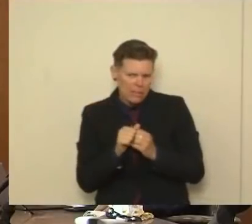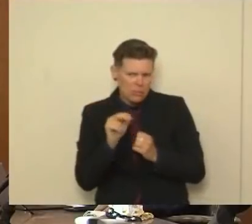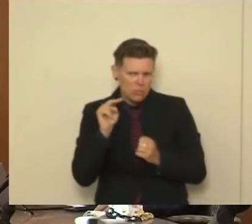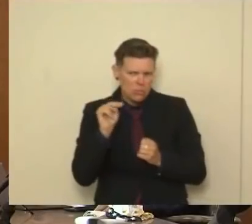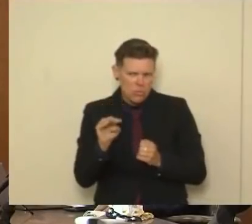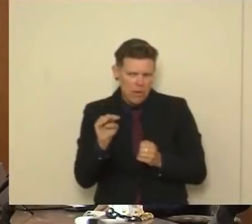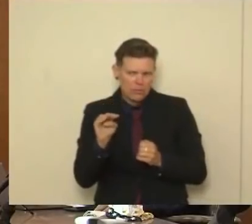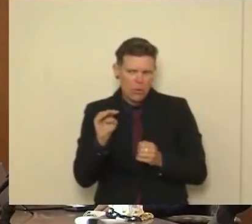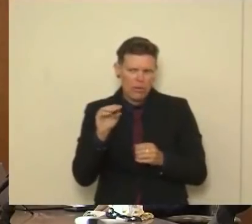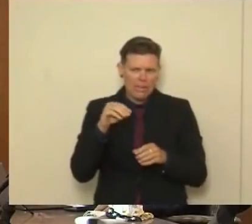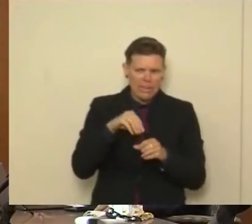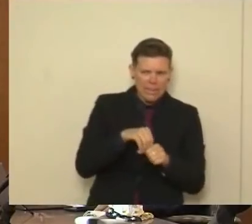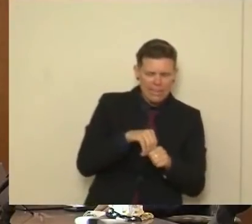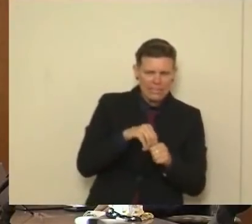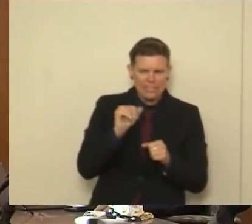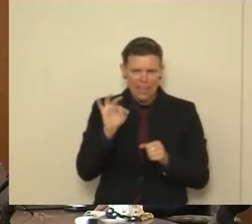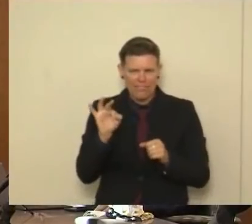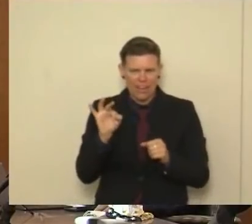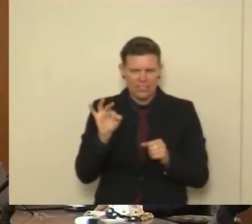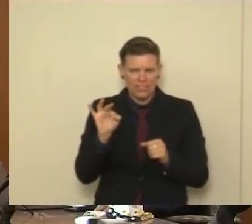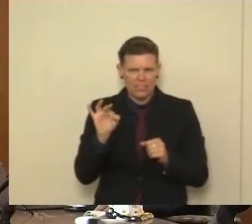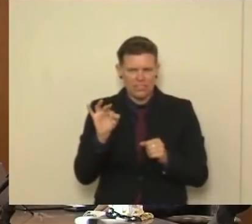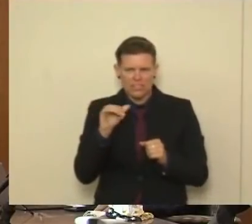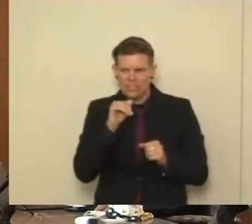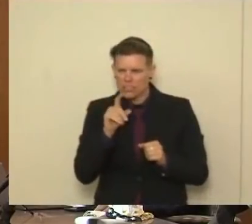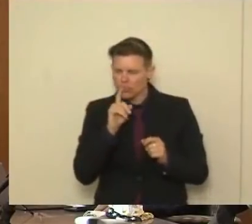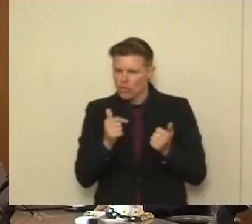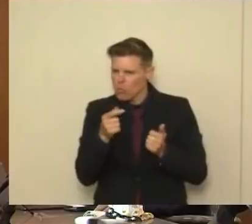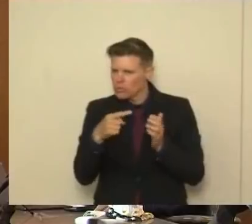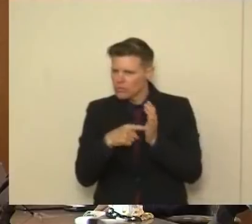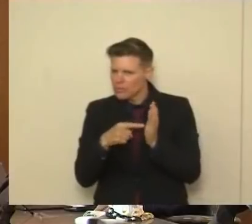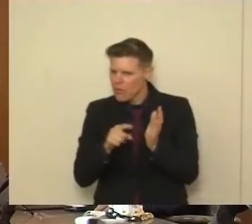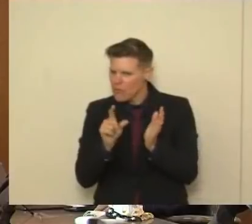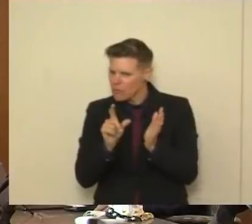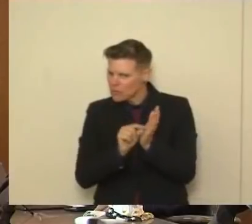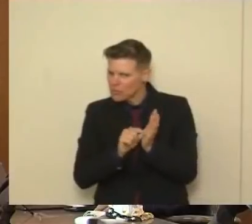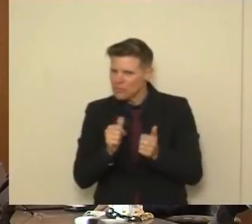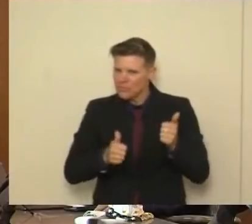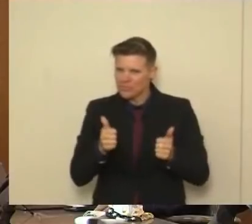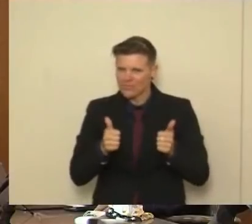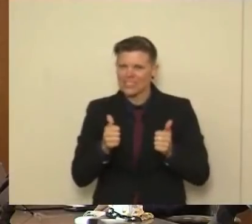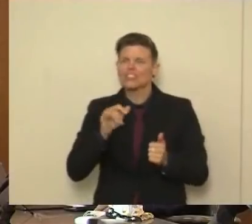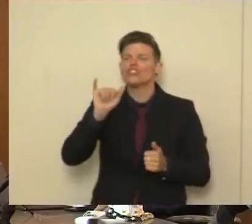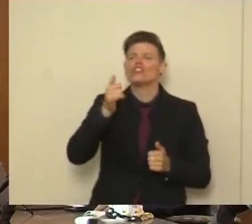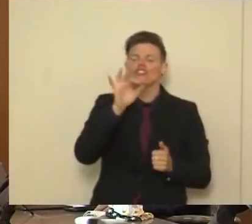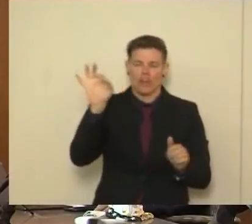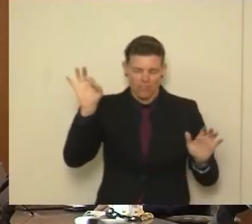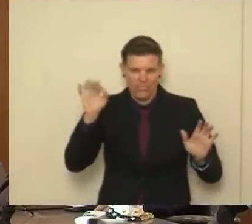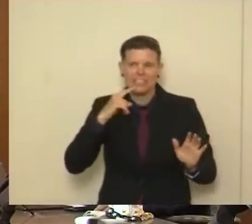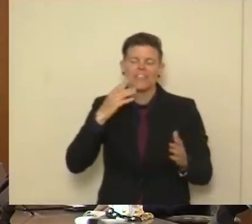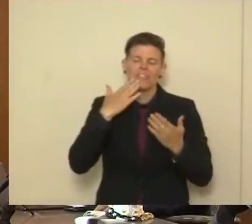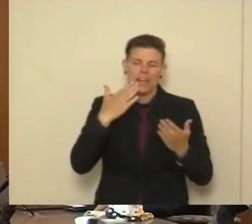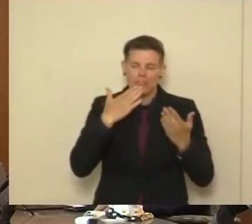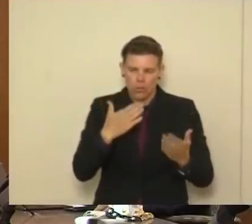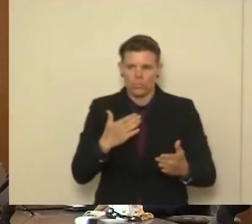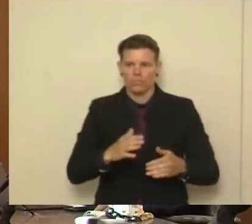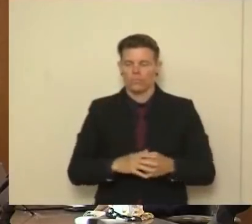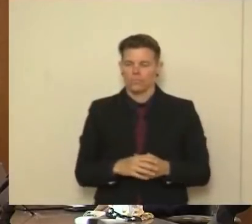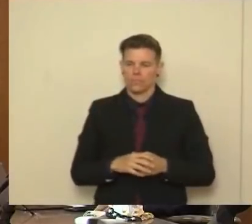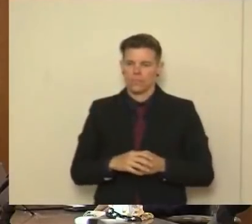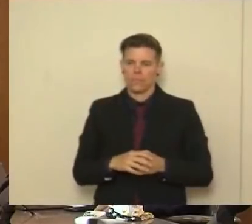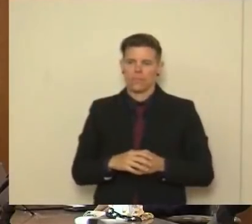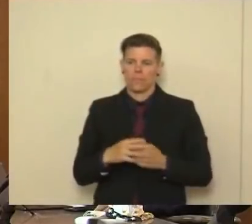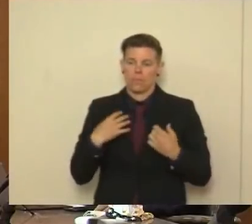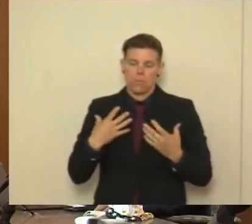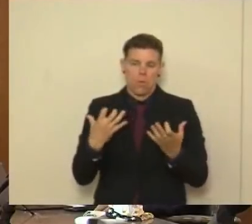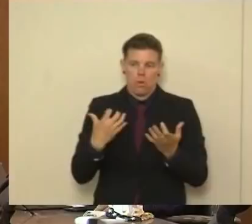Jeff, you are unmuted. Go ahead and ask your question. Thanks, Nora. I want to drill down a little bit on